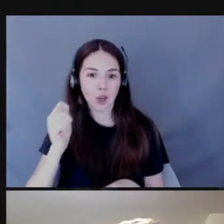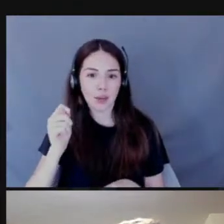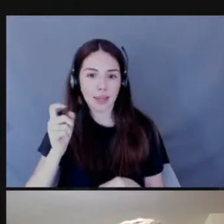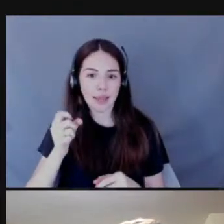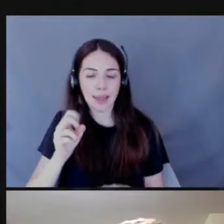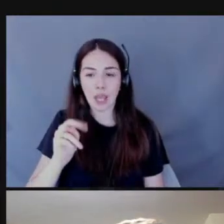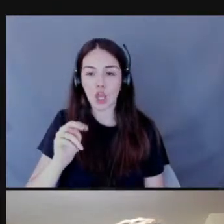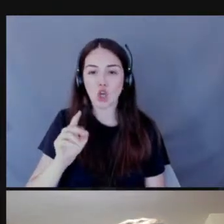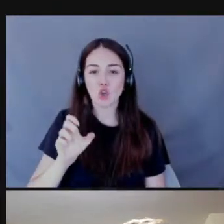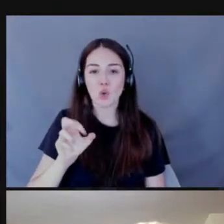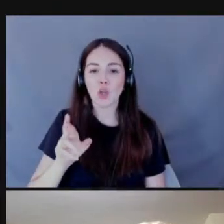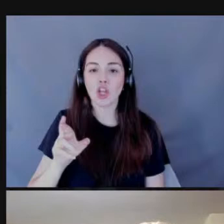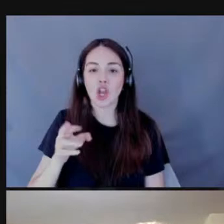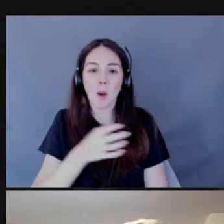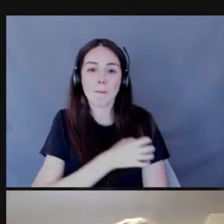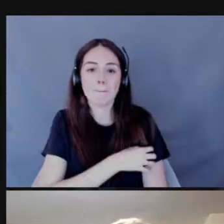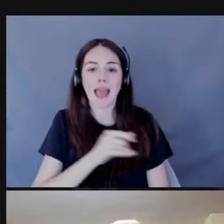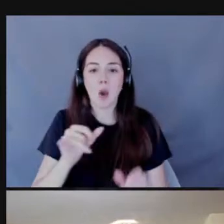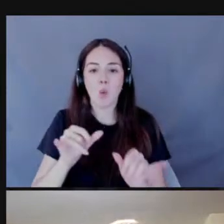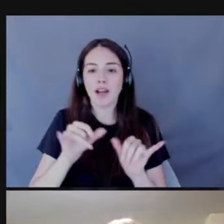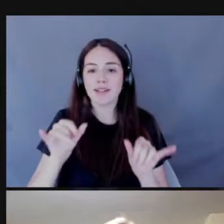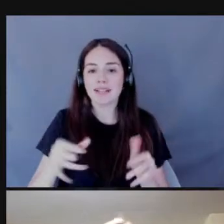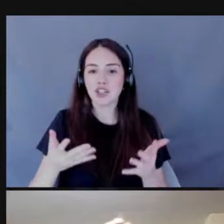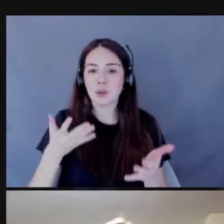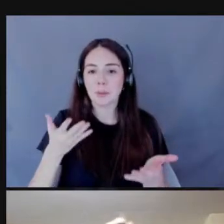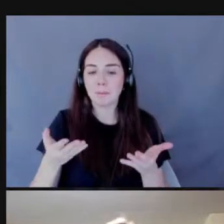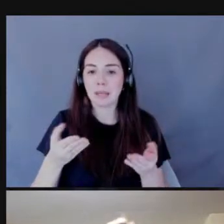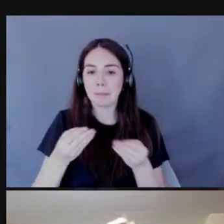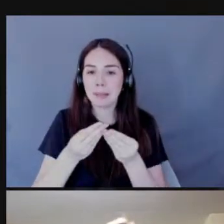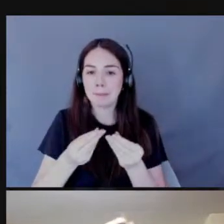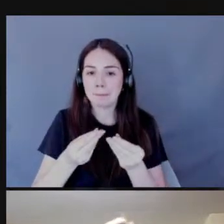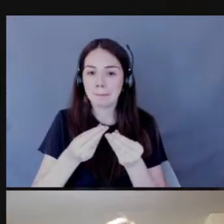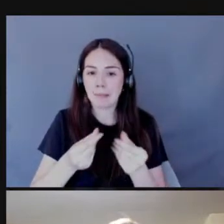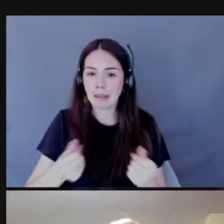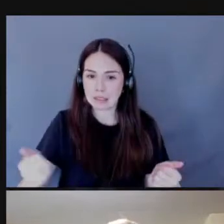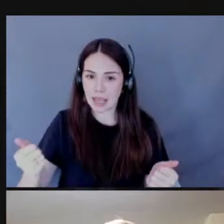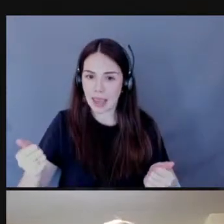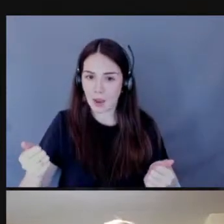power stations might melt down, and if they did, the